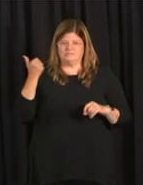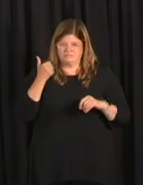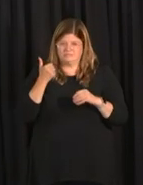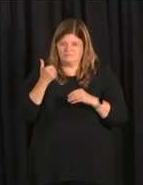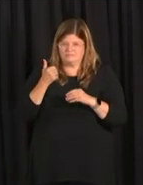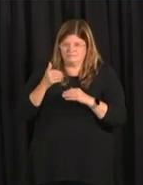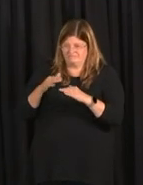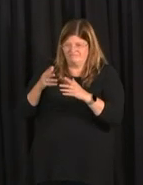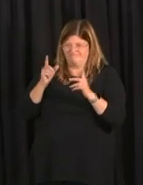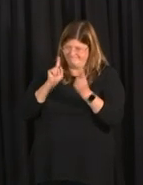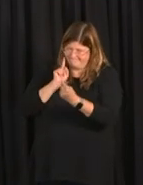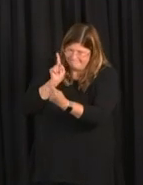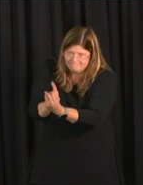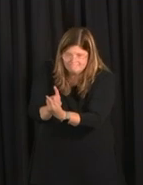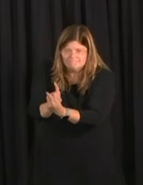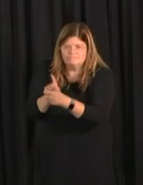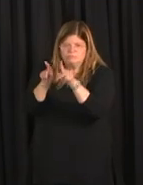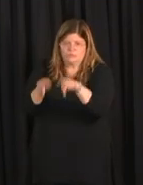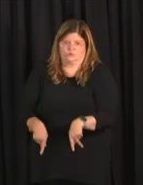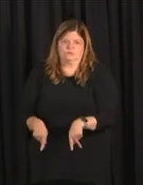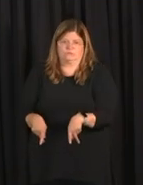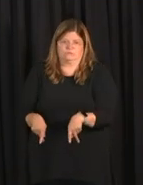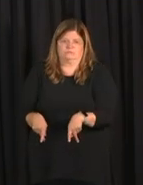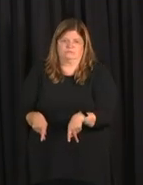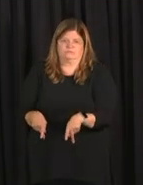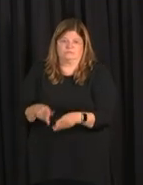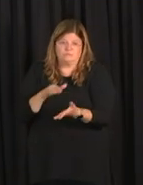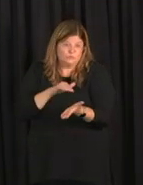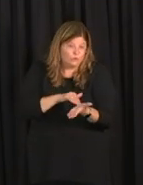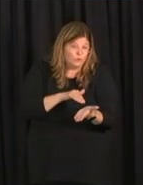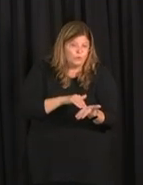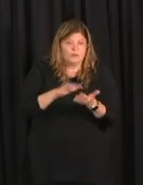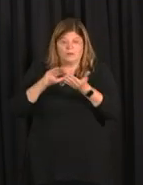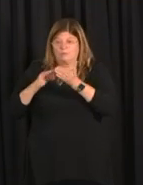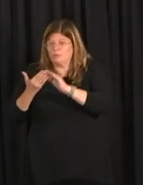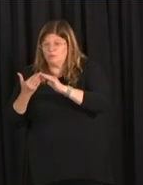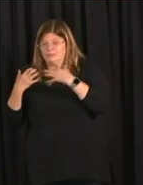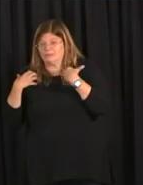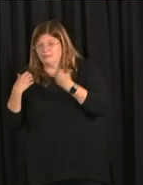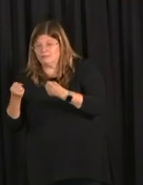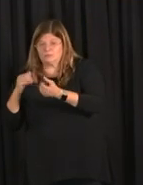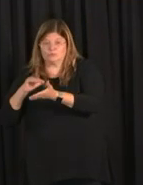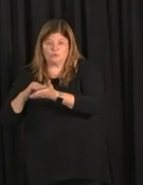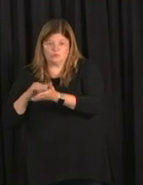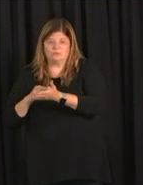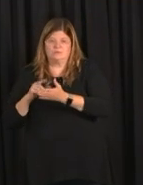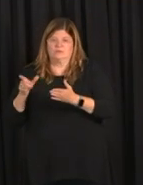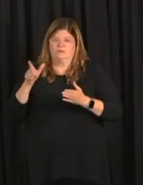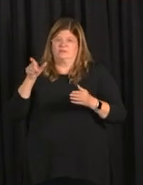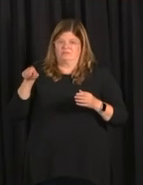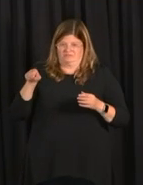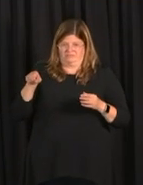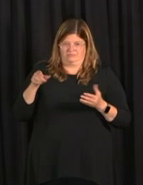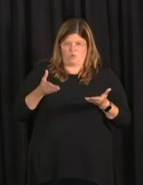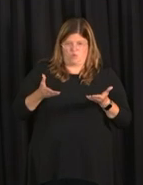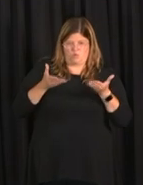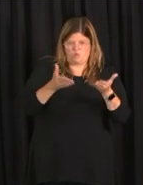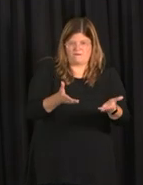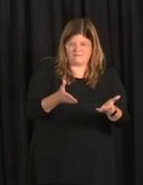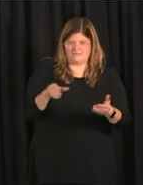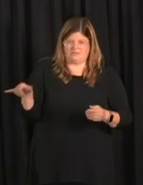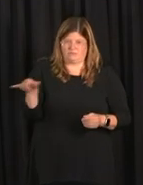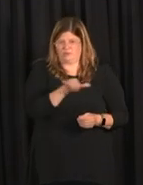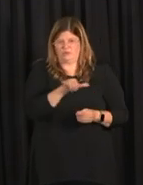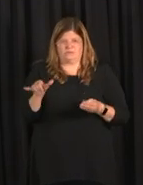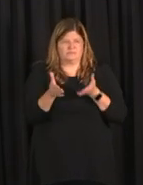in person by their healthcare provider or the community health providers who offer them